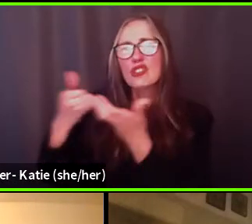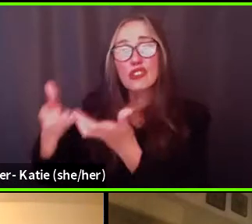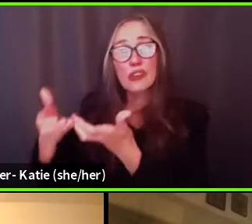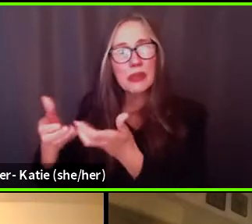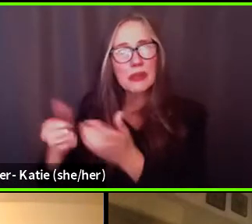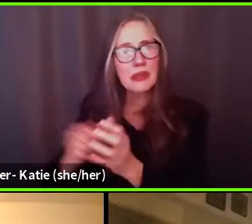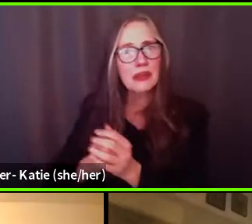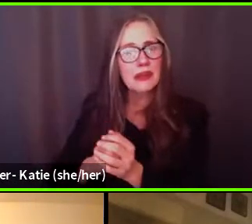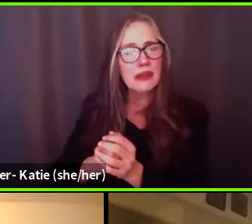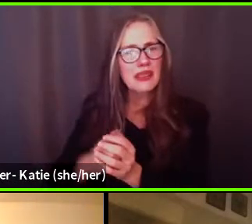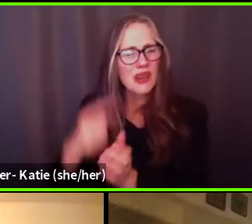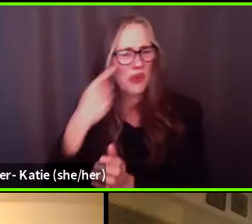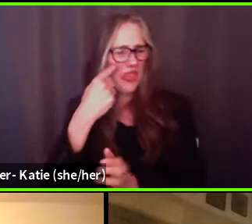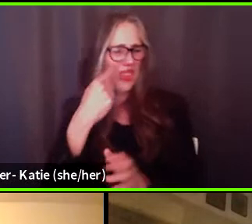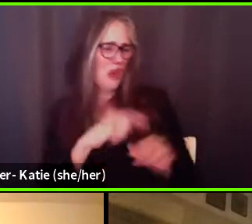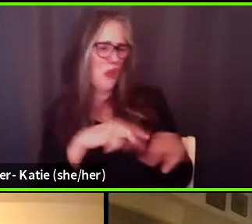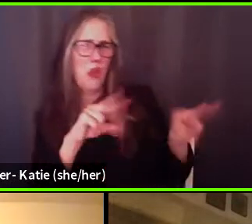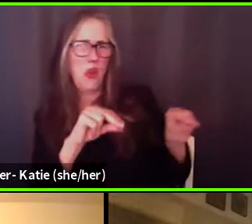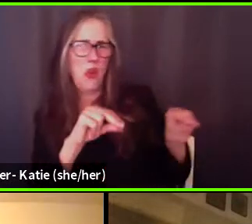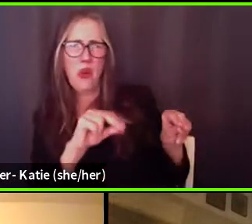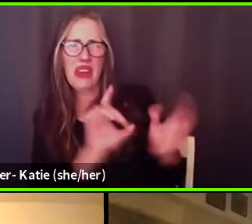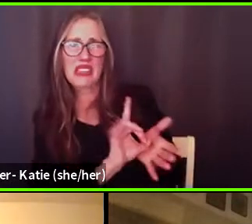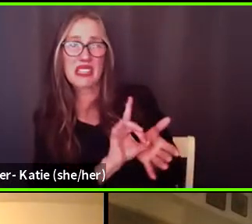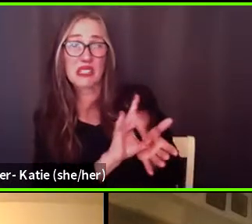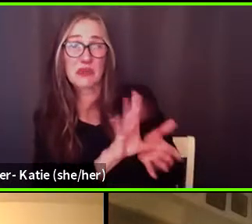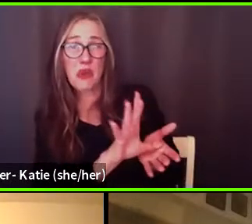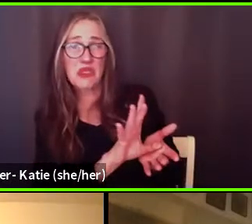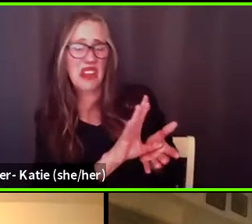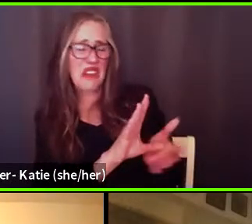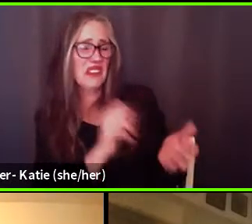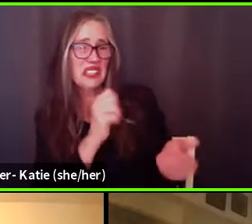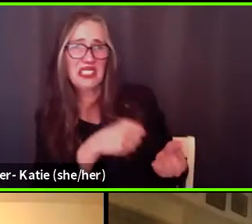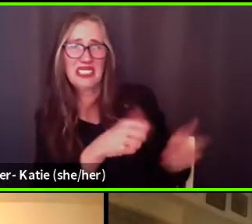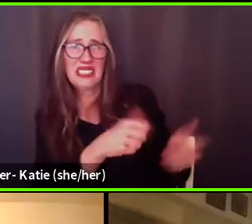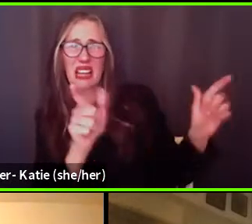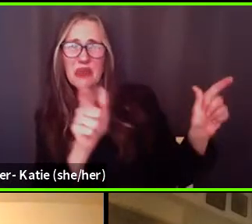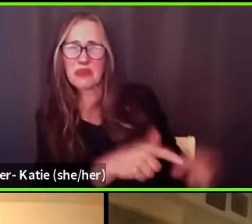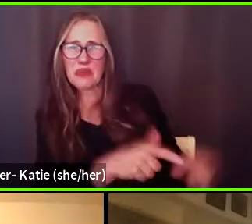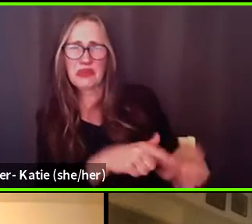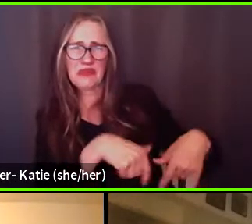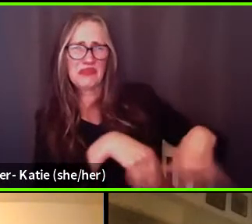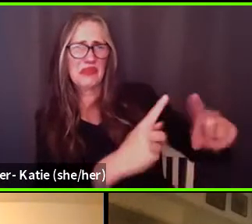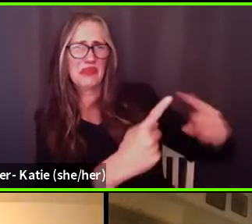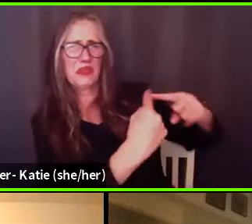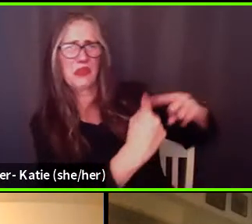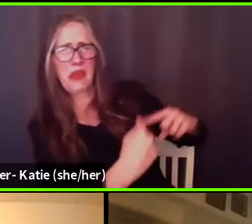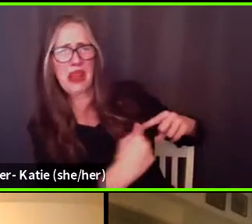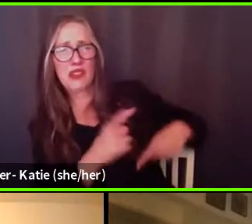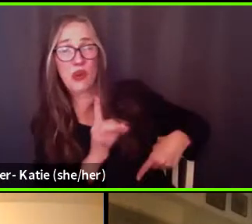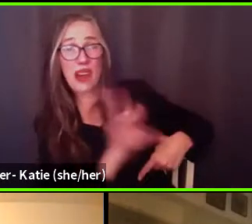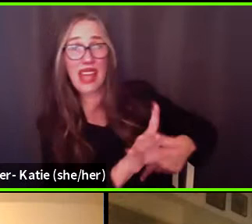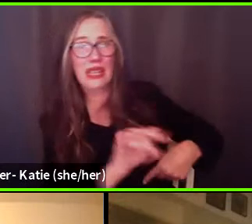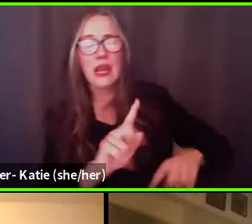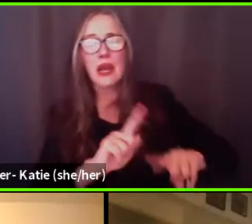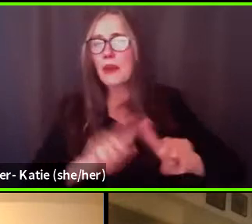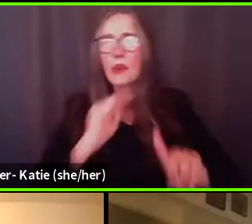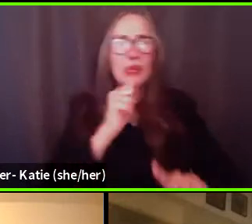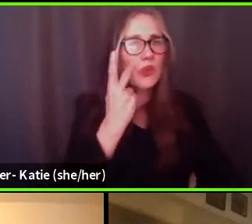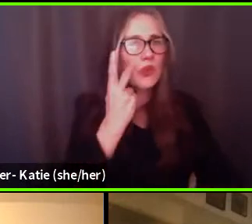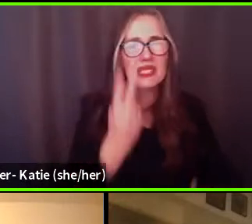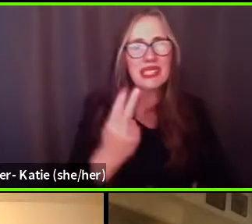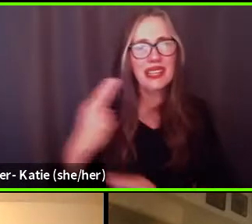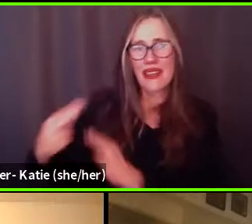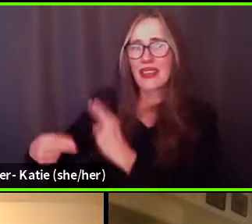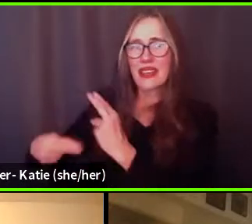work we simply can't see what the work is sort of moving towards reparations i think the acknowledgement of harm